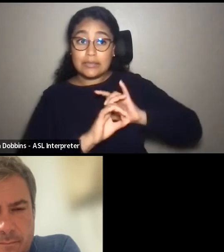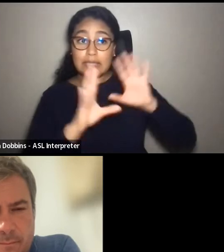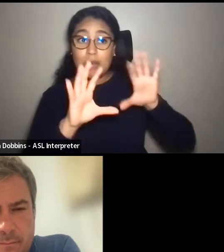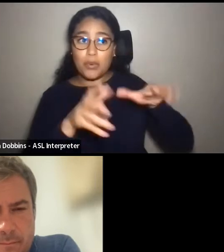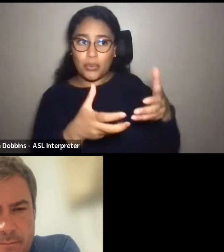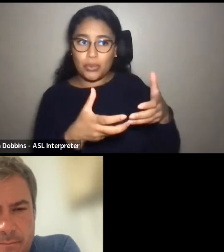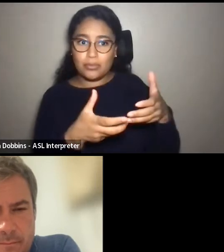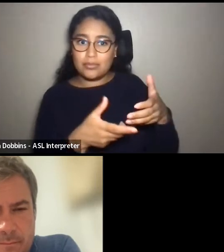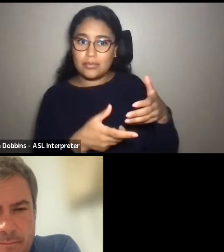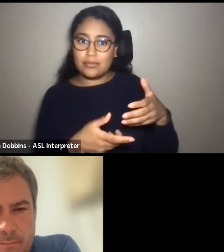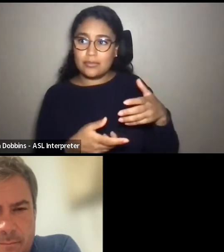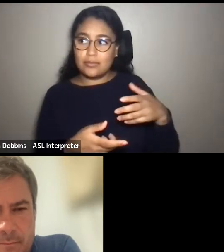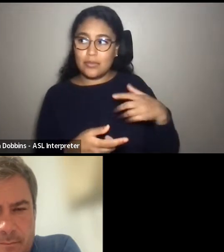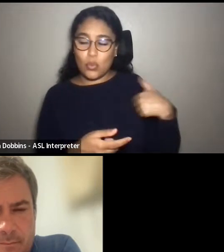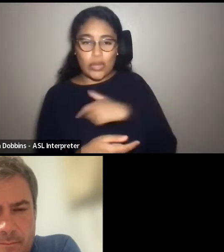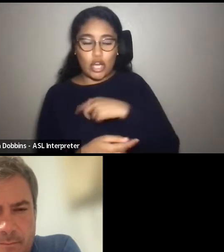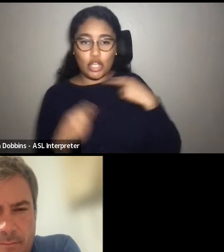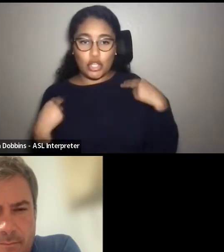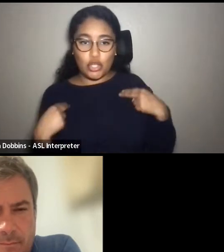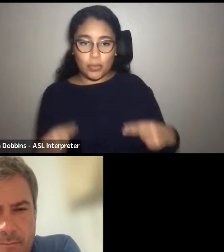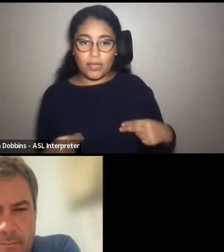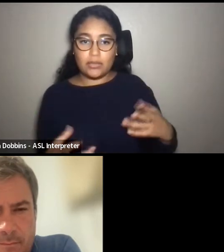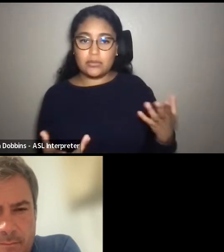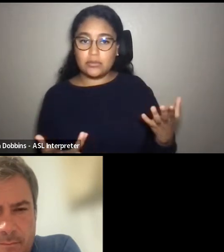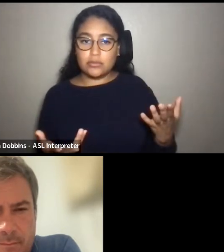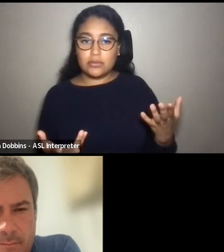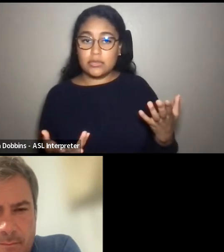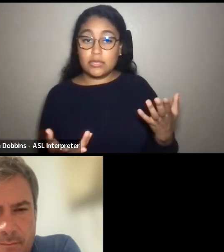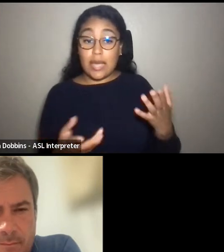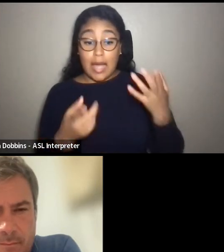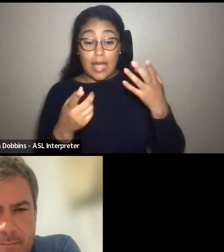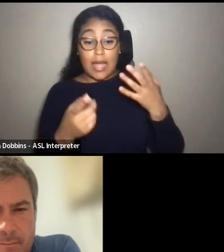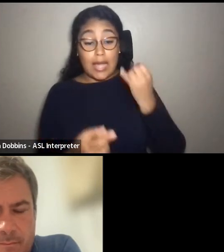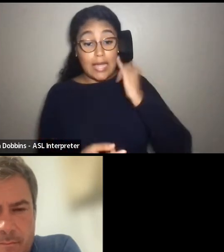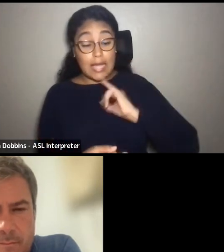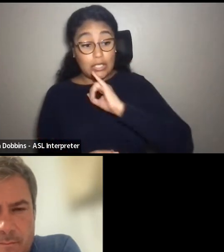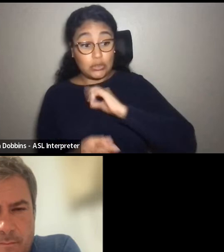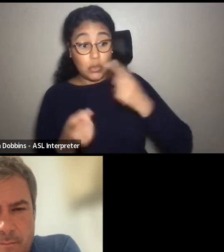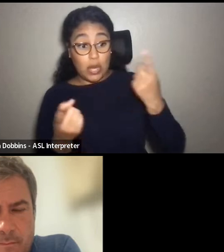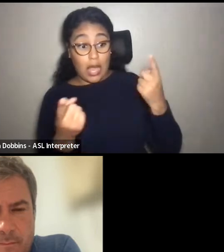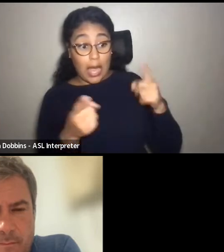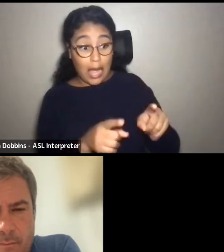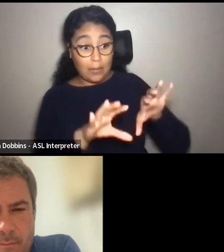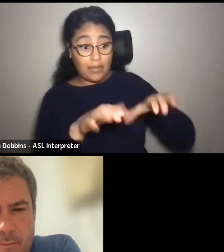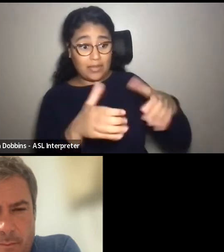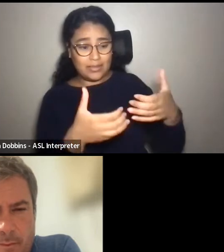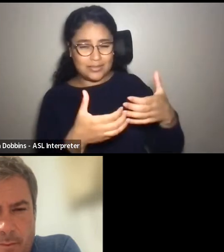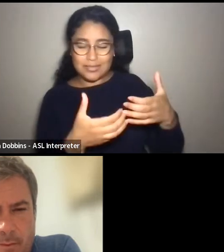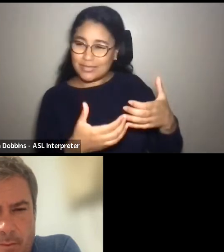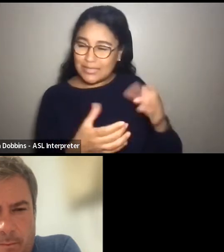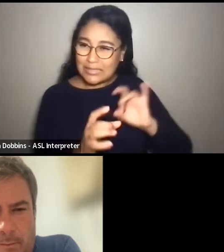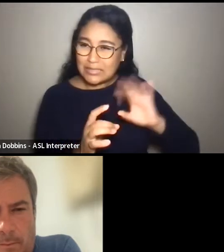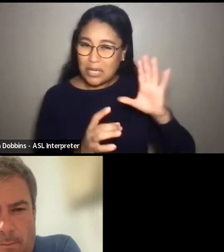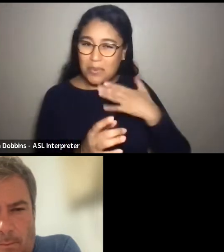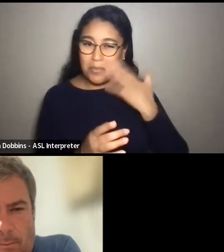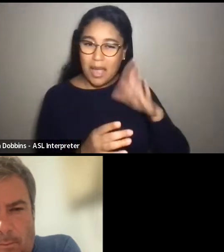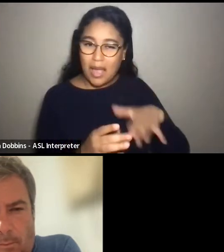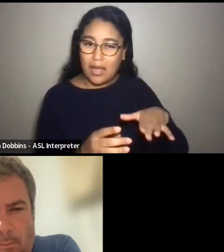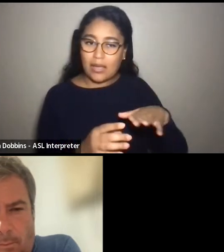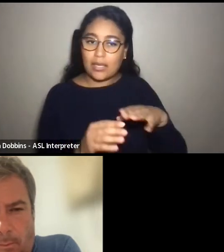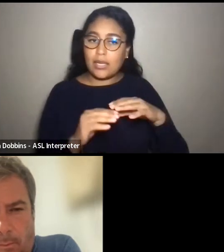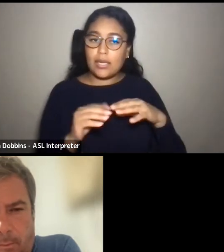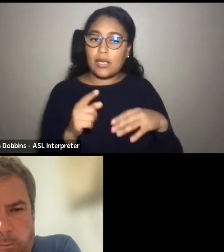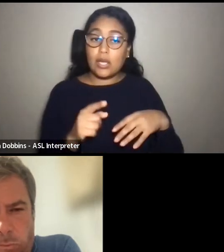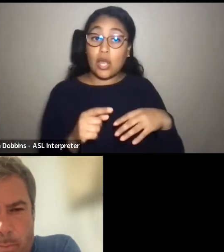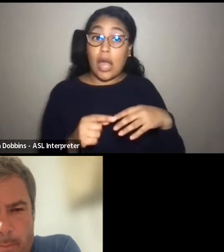what happened in Israel, it's undescribable, it's unspeakable, and it has nothing to do with